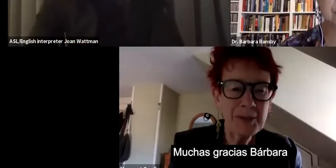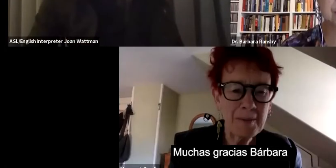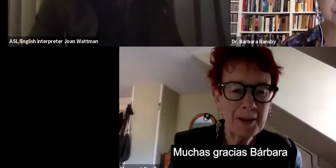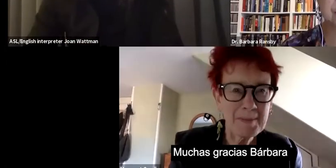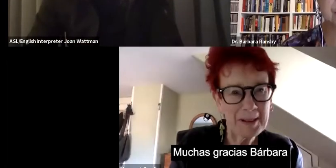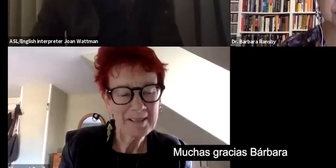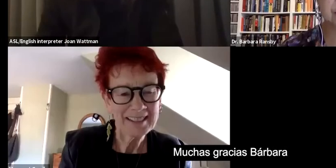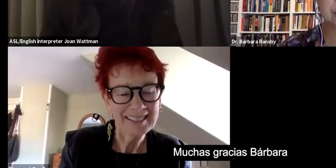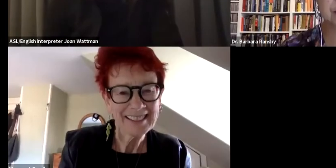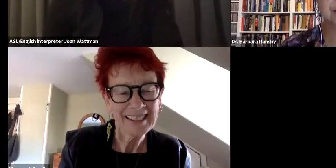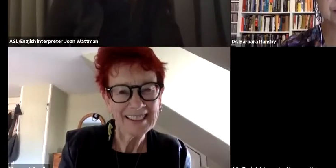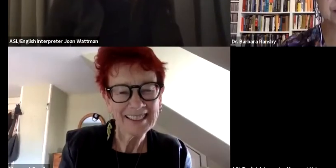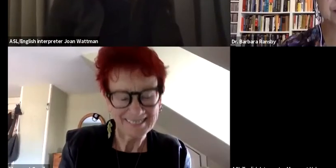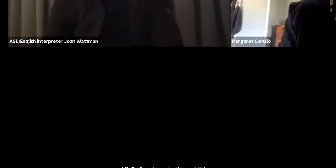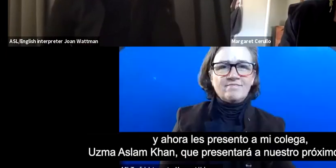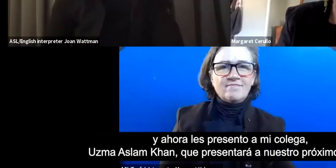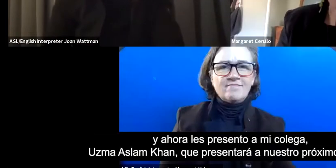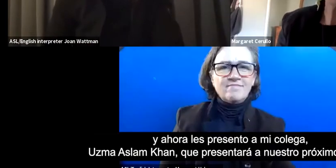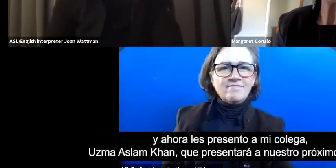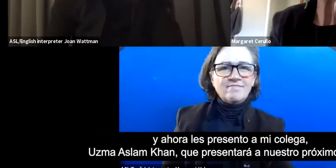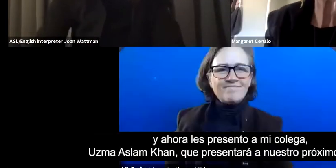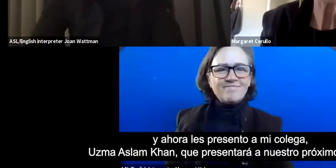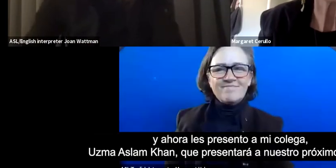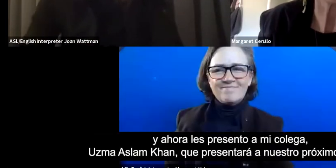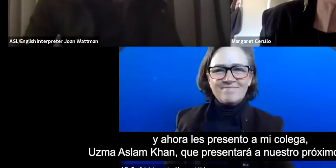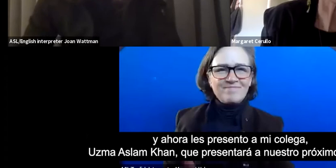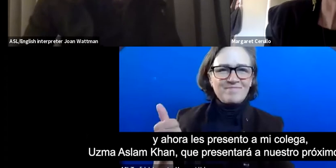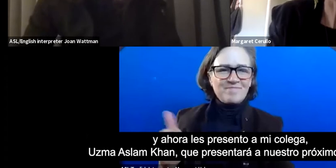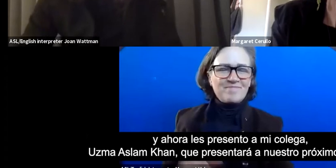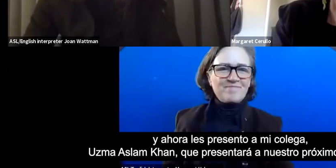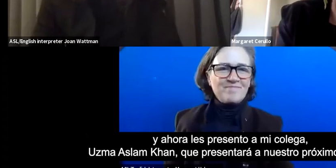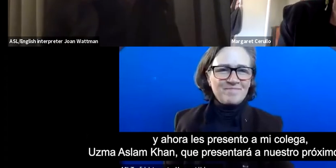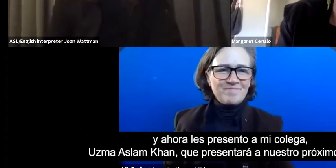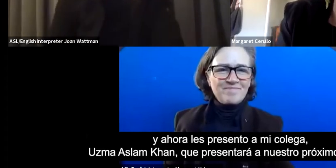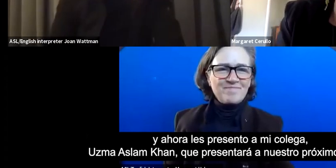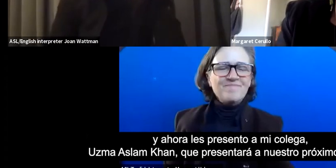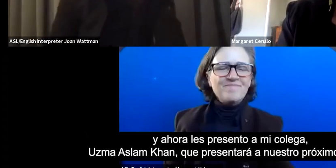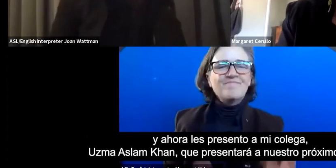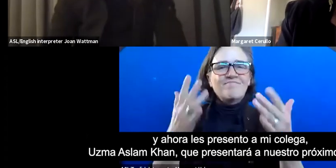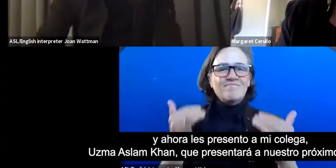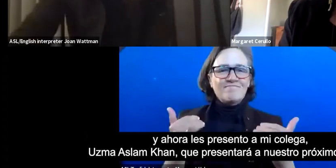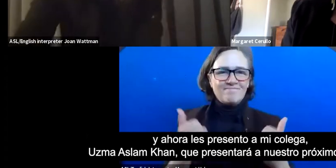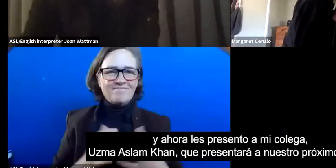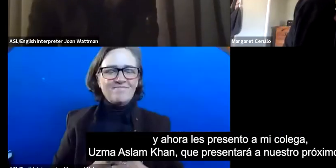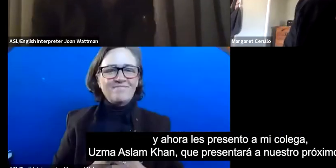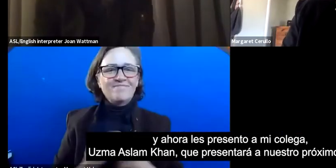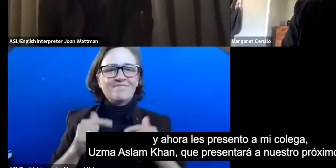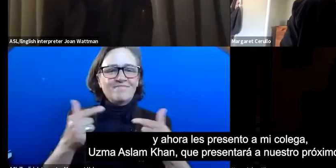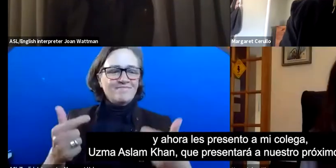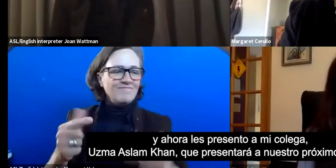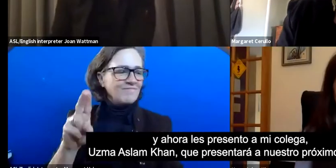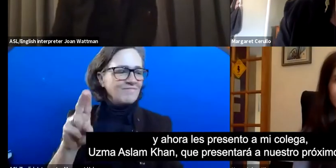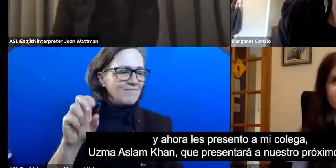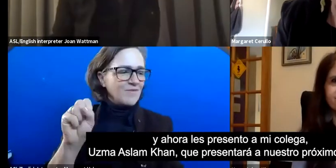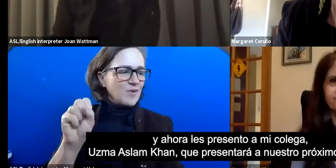Thank you so much, Barbara. And now I present you with my colleague, Uzma Aslam Khan, who